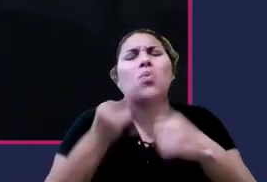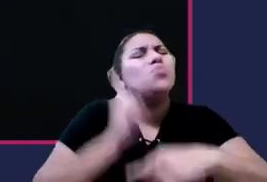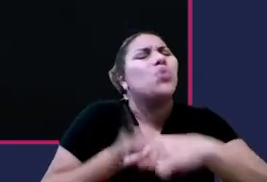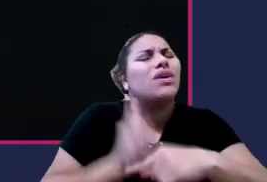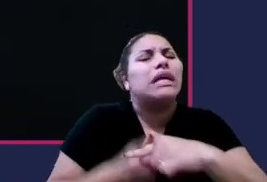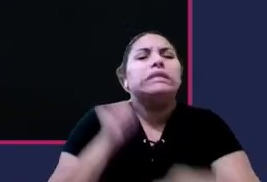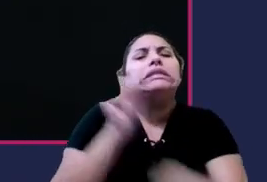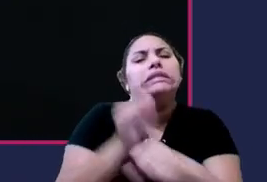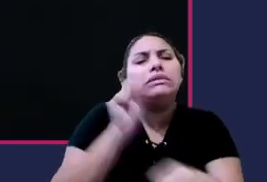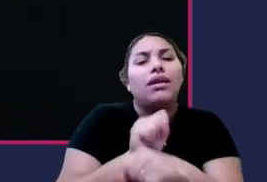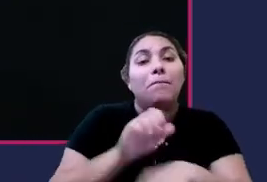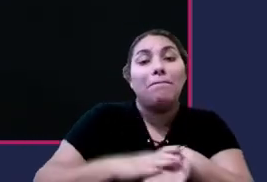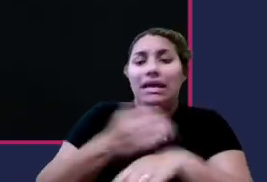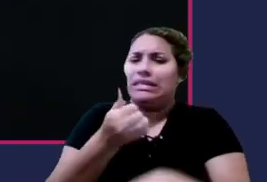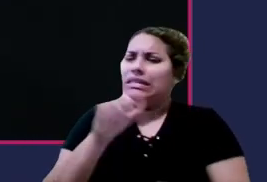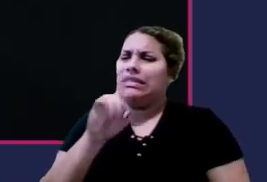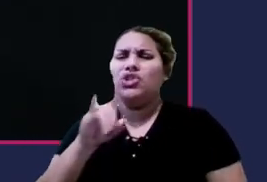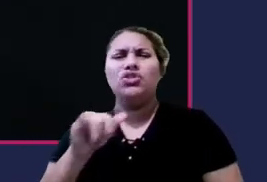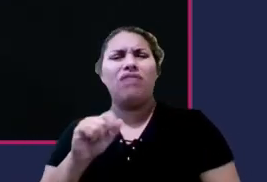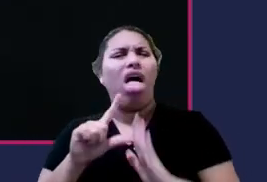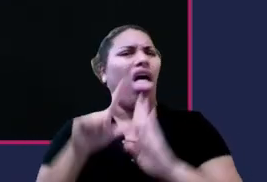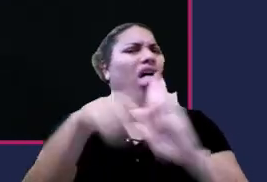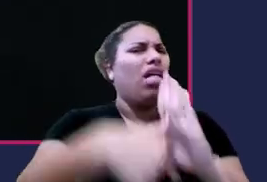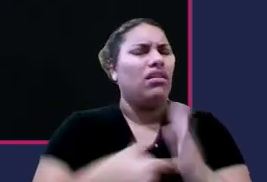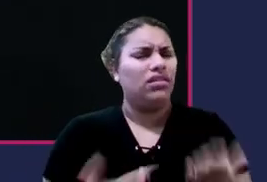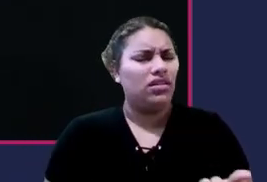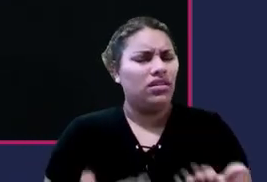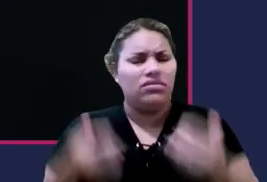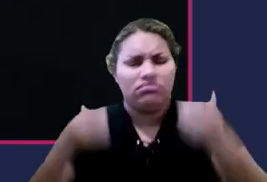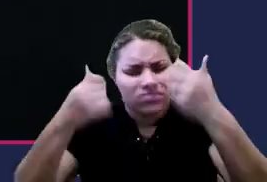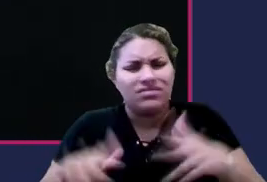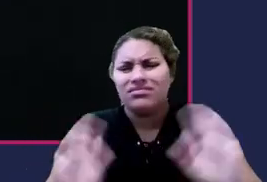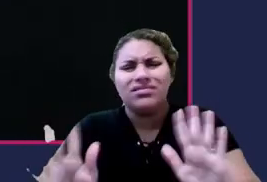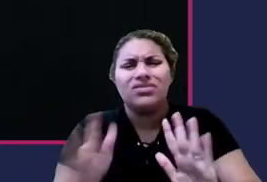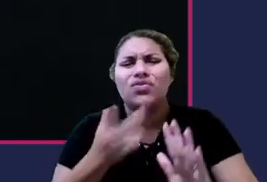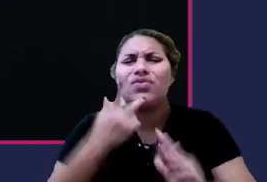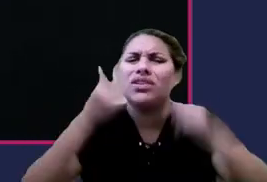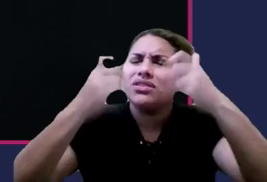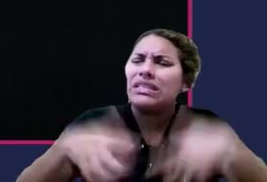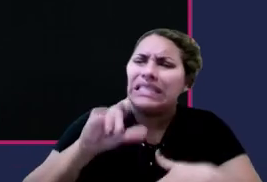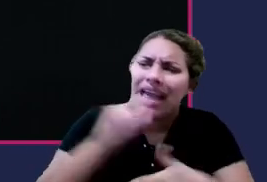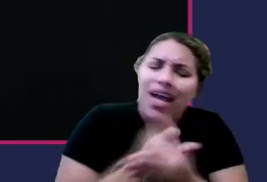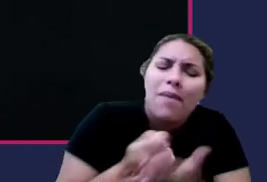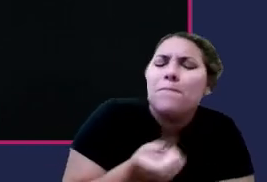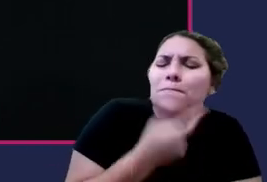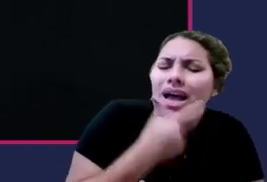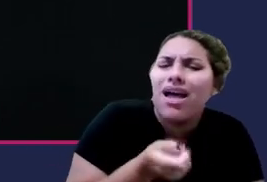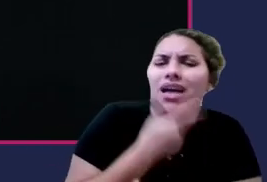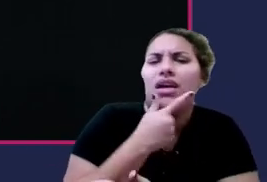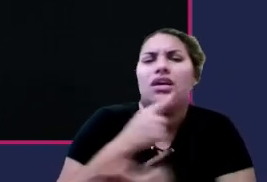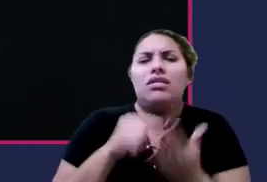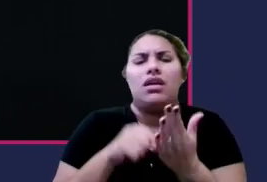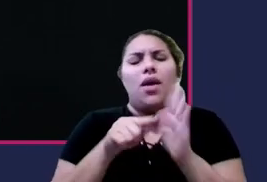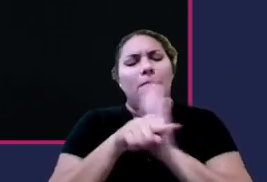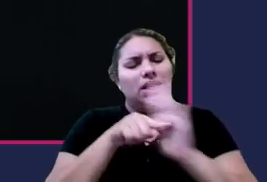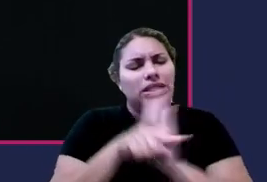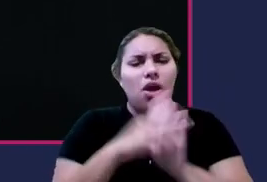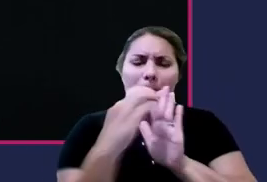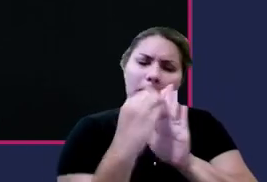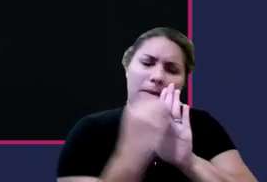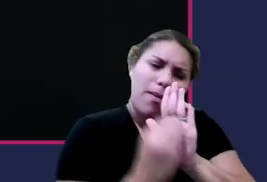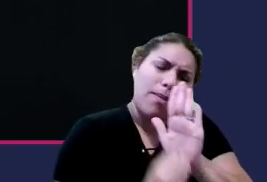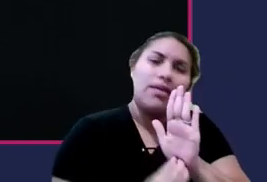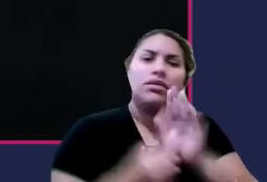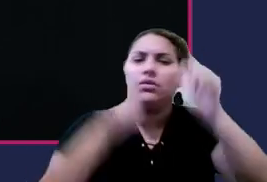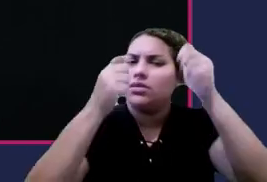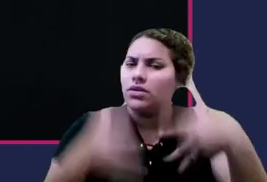Now, why we have to wait for more than 65 days? I mean, we're not talking about something new, medication